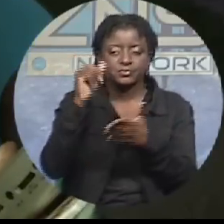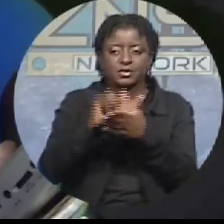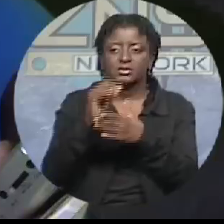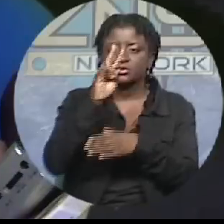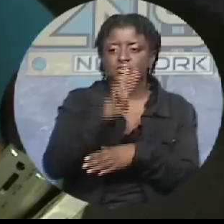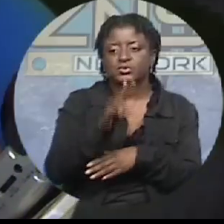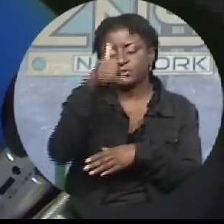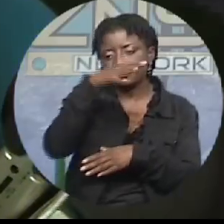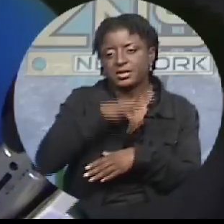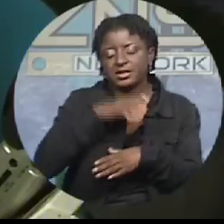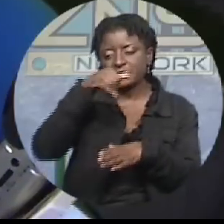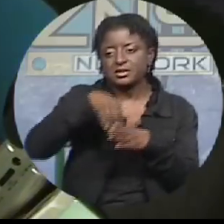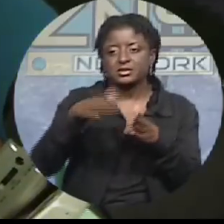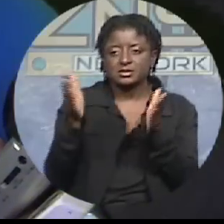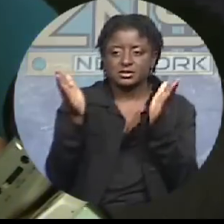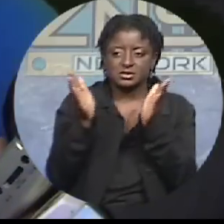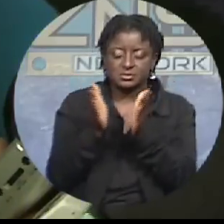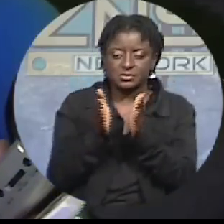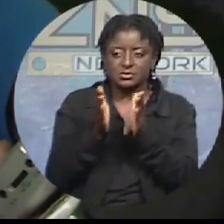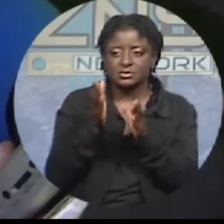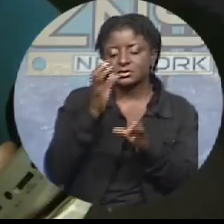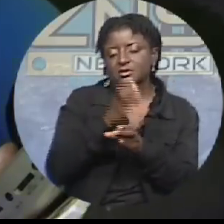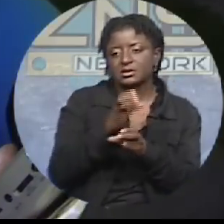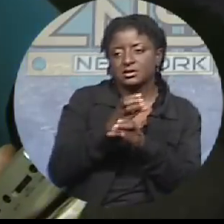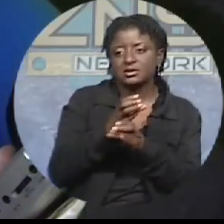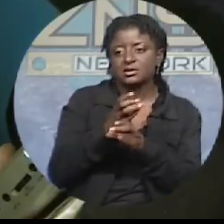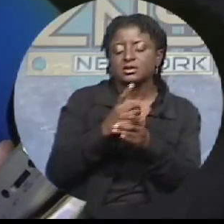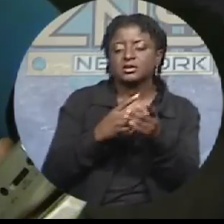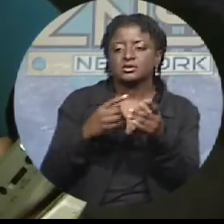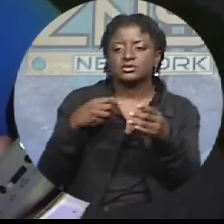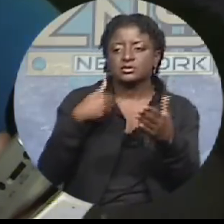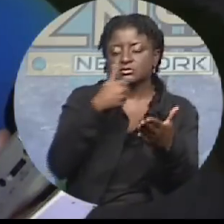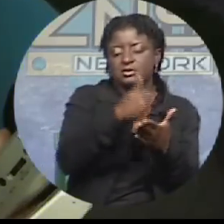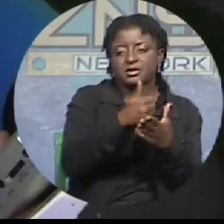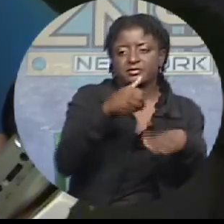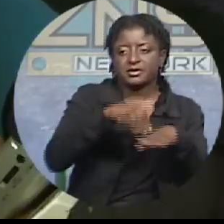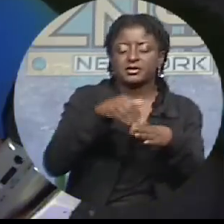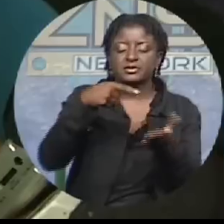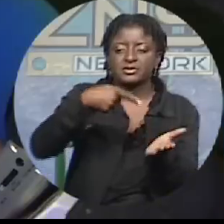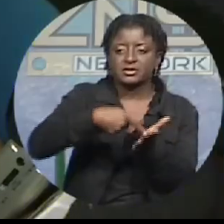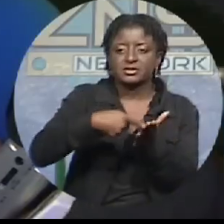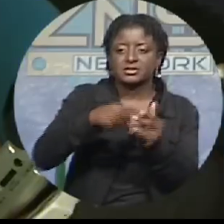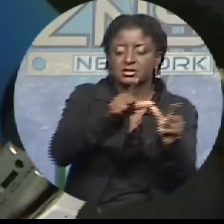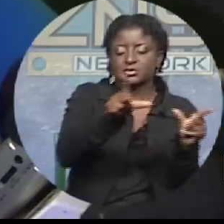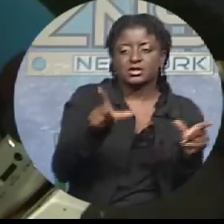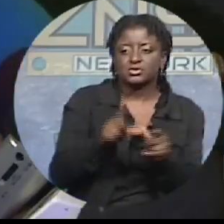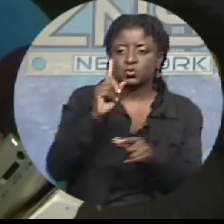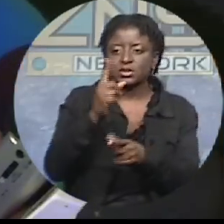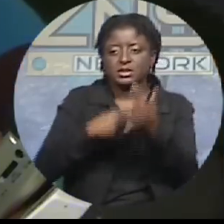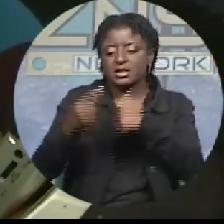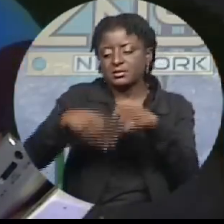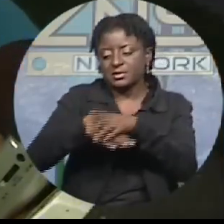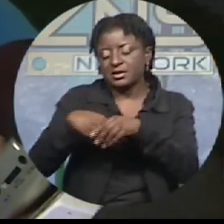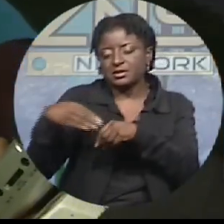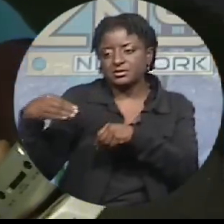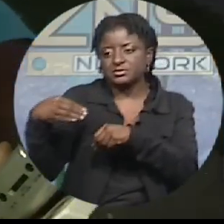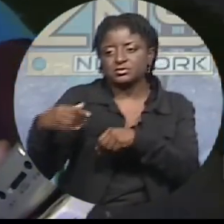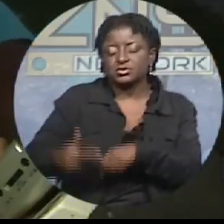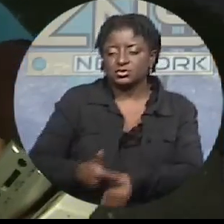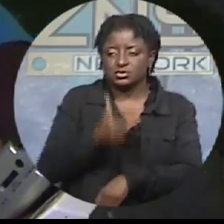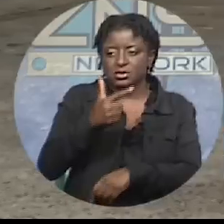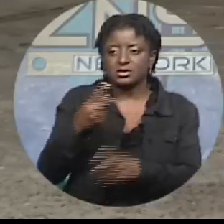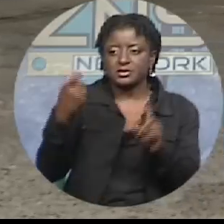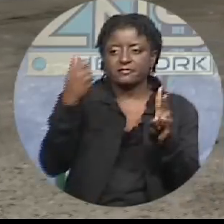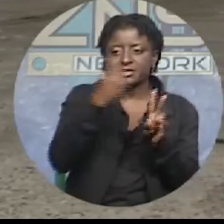two men in a small vehicle pulled up at this location. One came out and shot the victim several